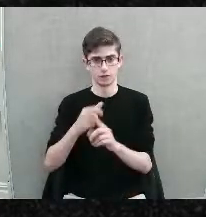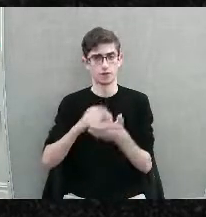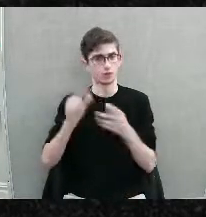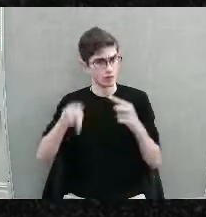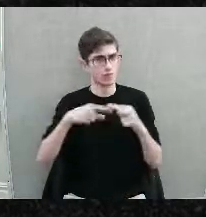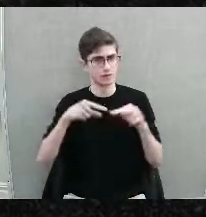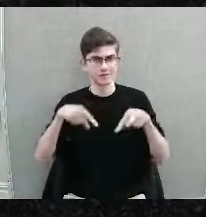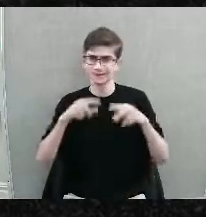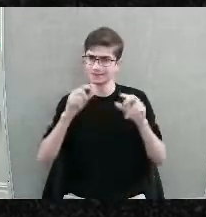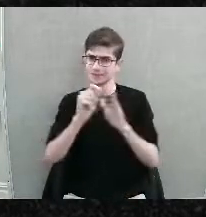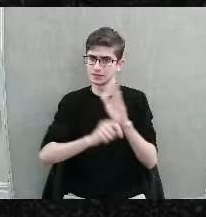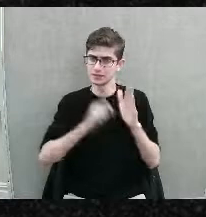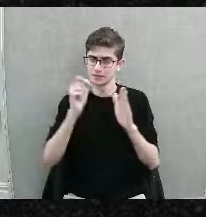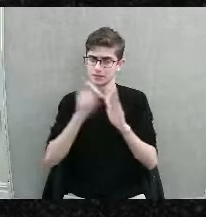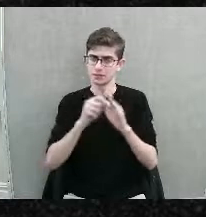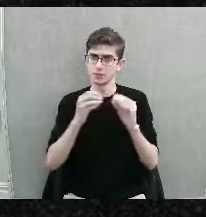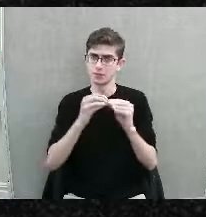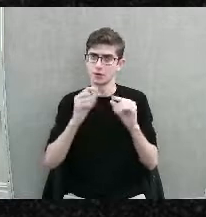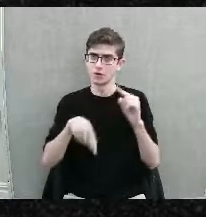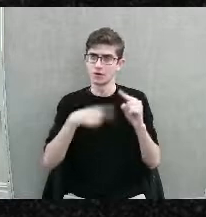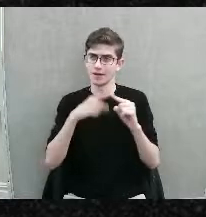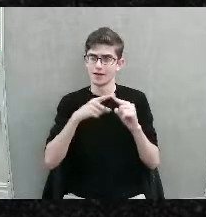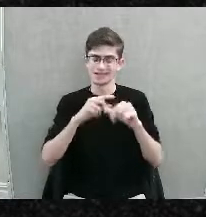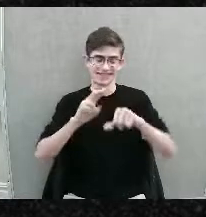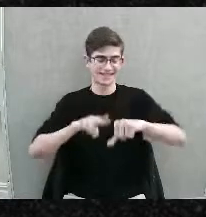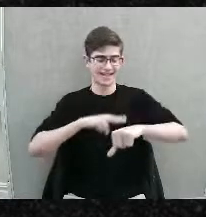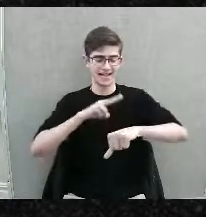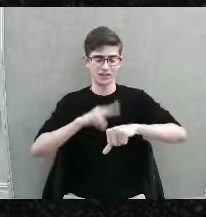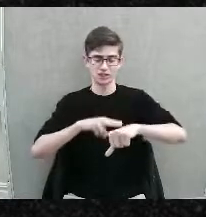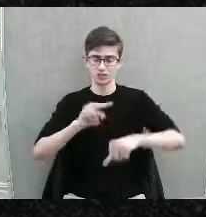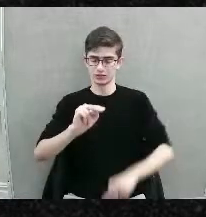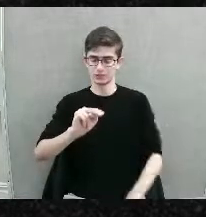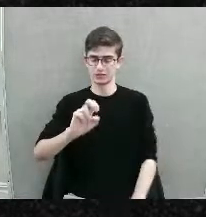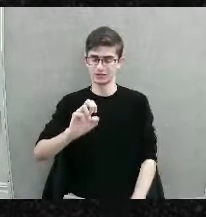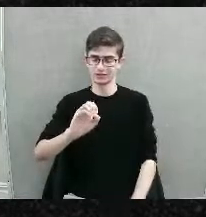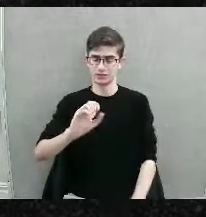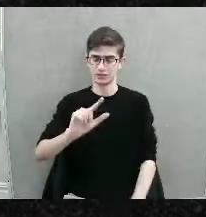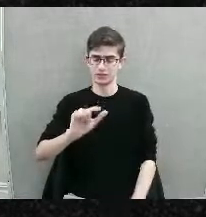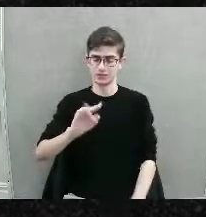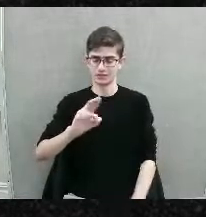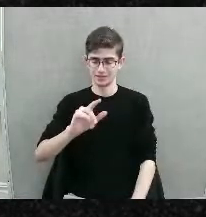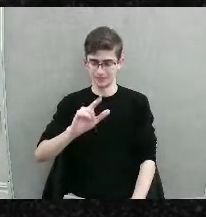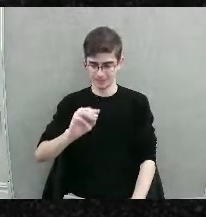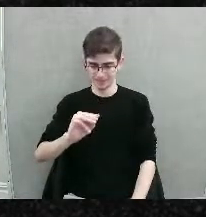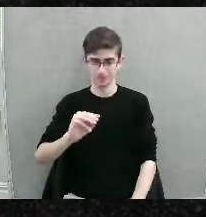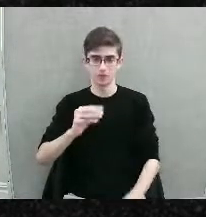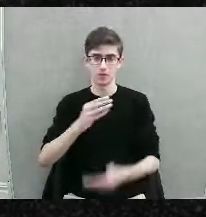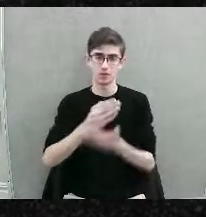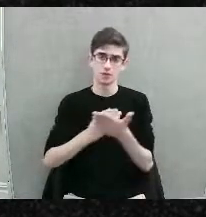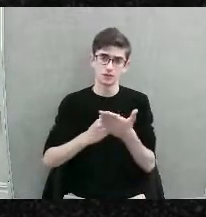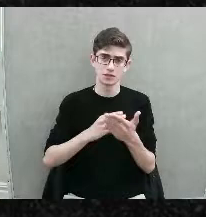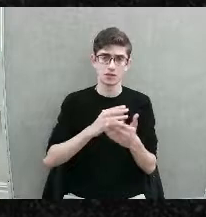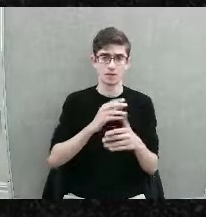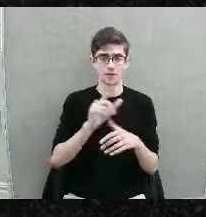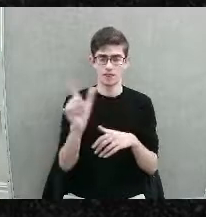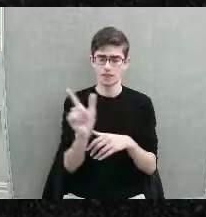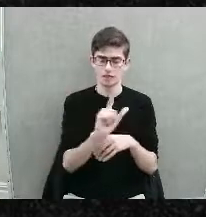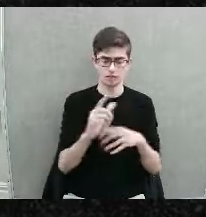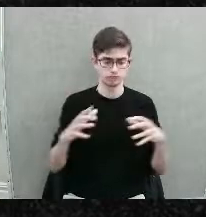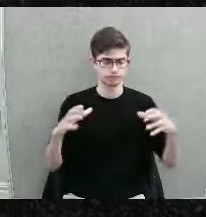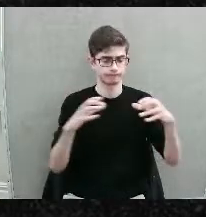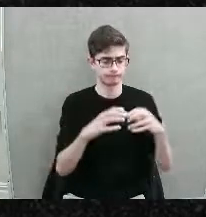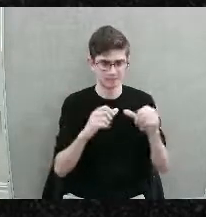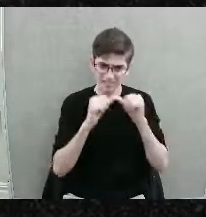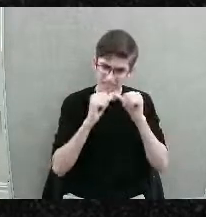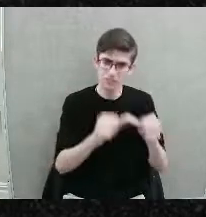this period instead as one of nationalist neoliberalism, right, in which key elements of neoliberal hegemony remain in place even as